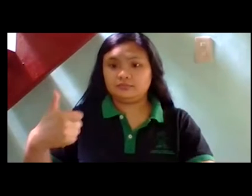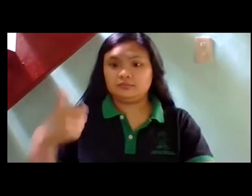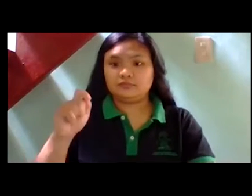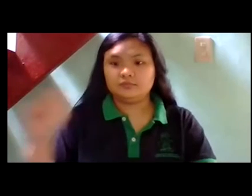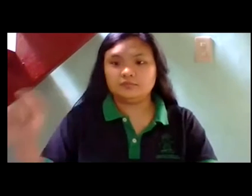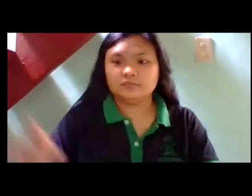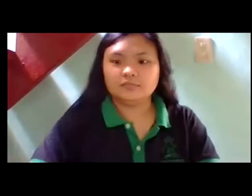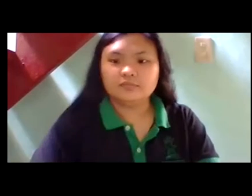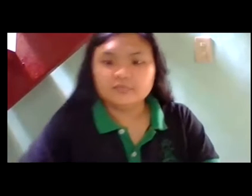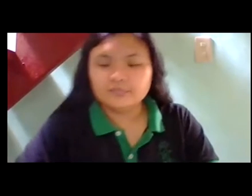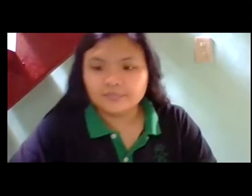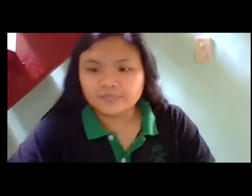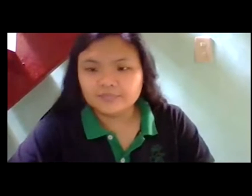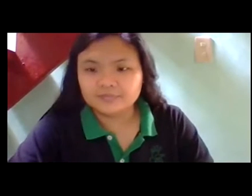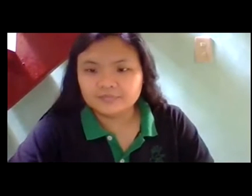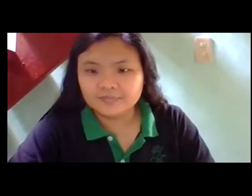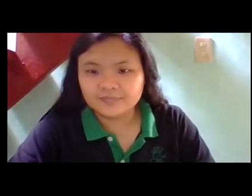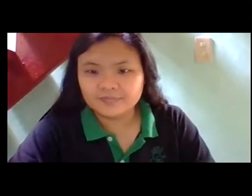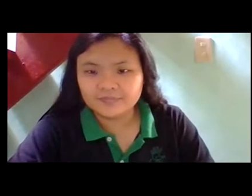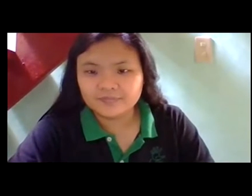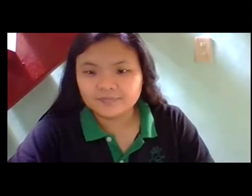Okay, that's good.